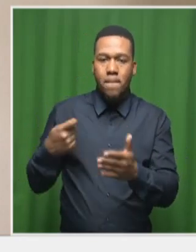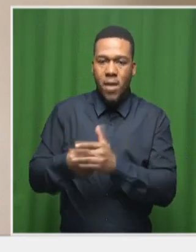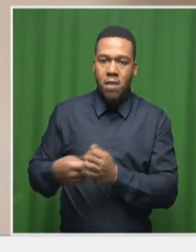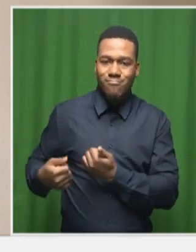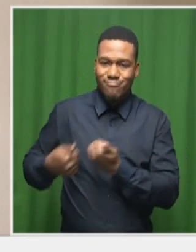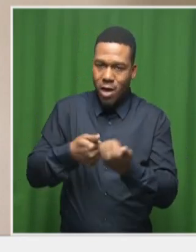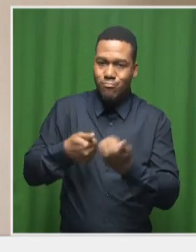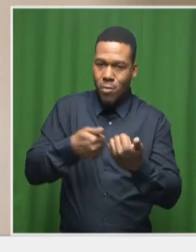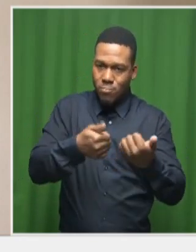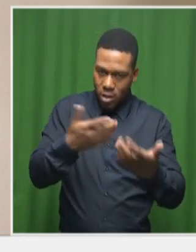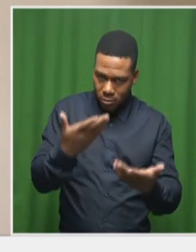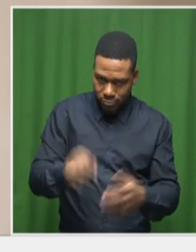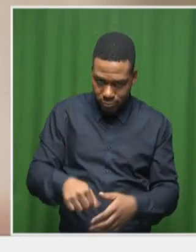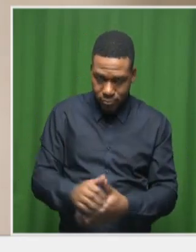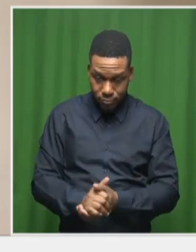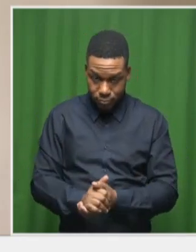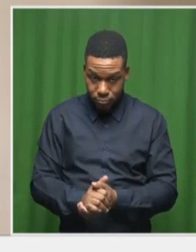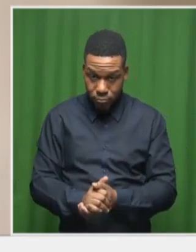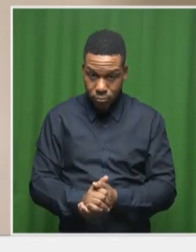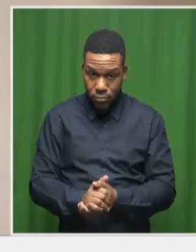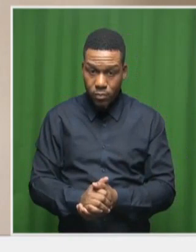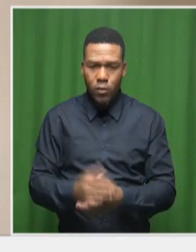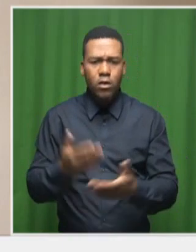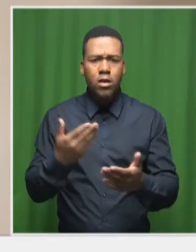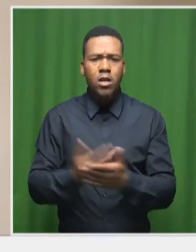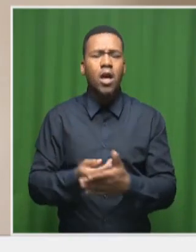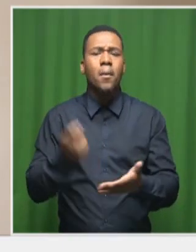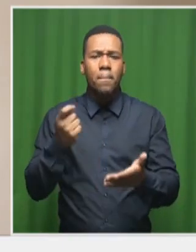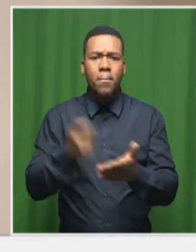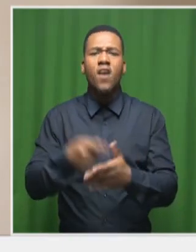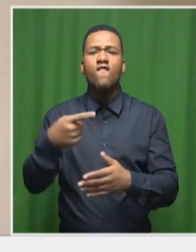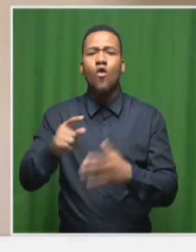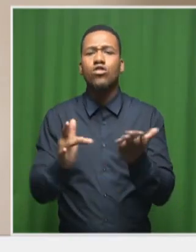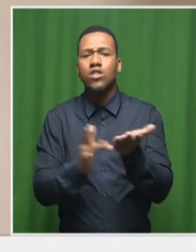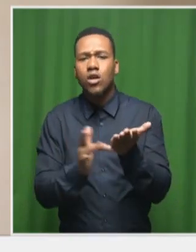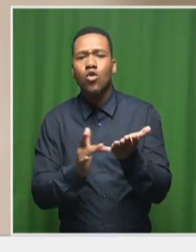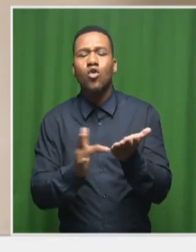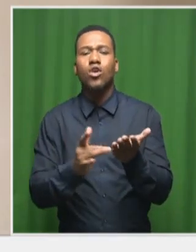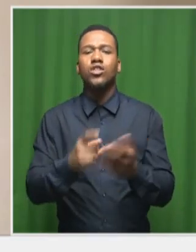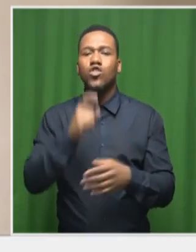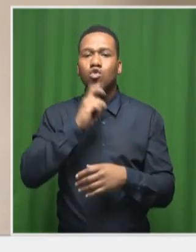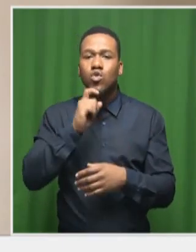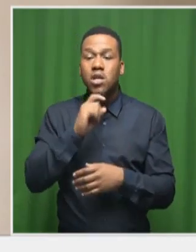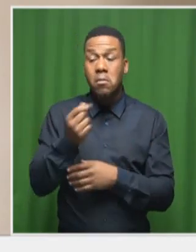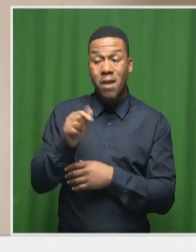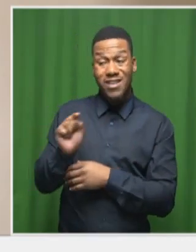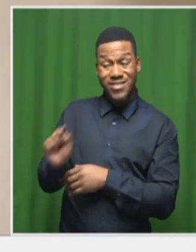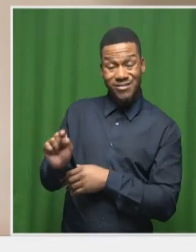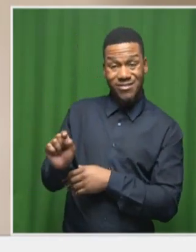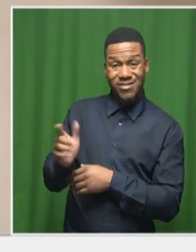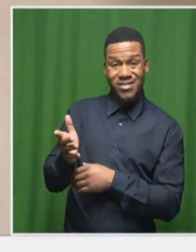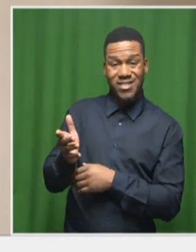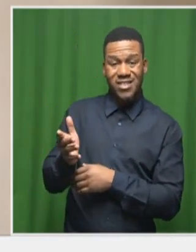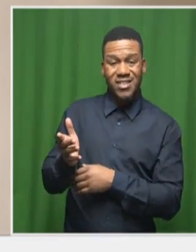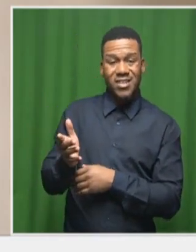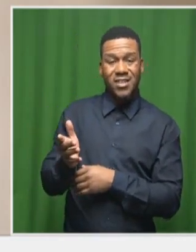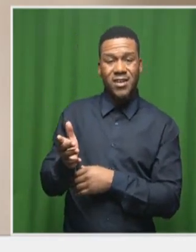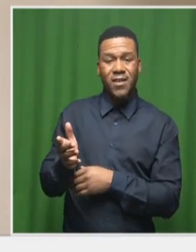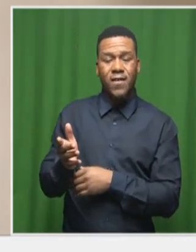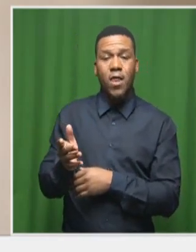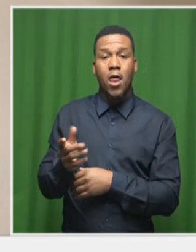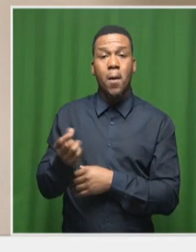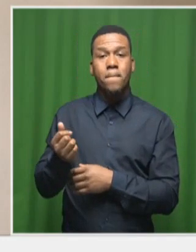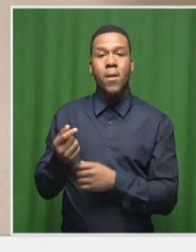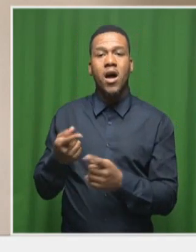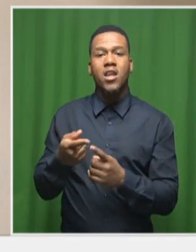approved motorists, which allows them to effectively pay for the technology using the money, or largely using the money that